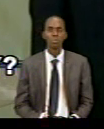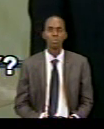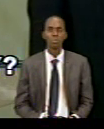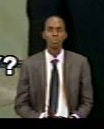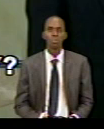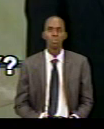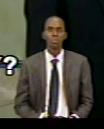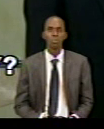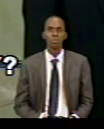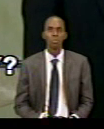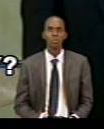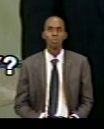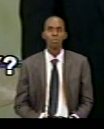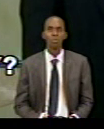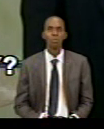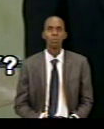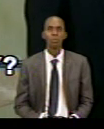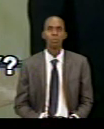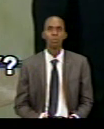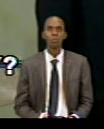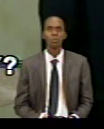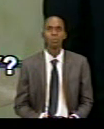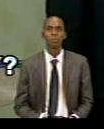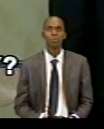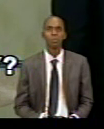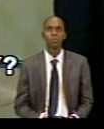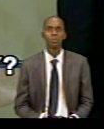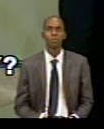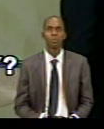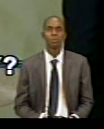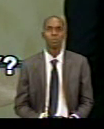today. Glad day, glad day.